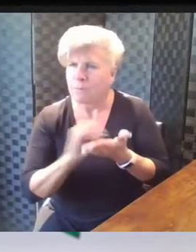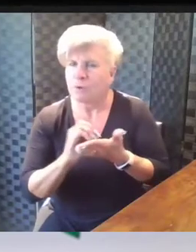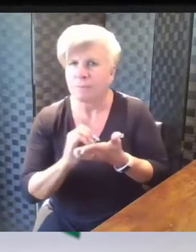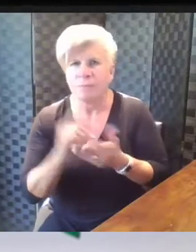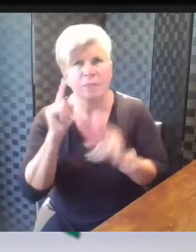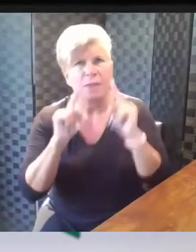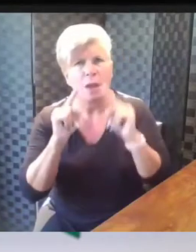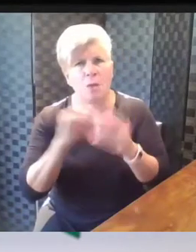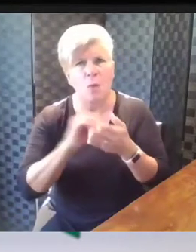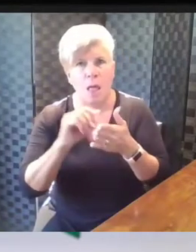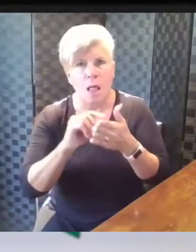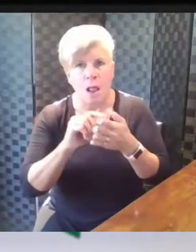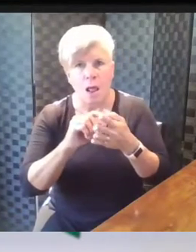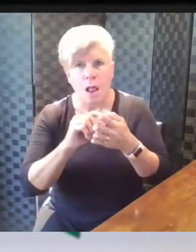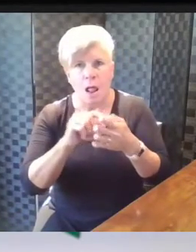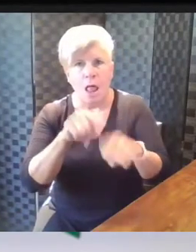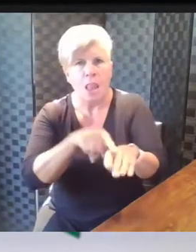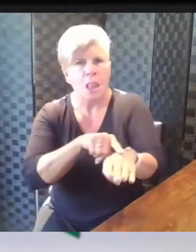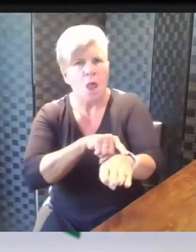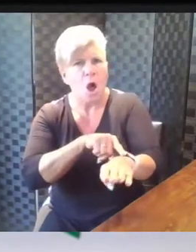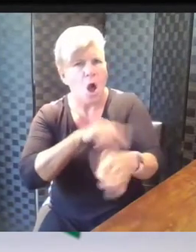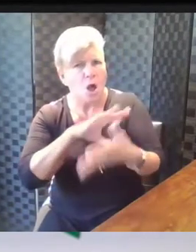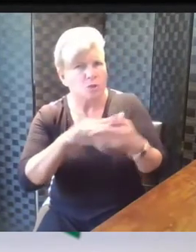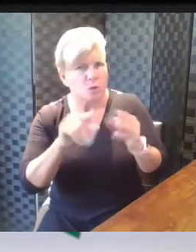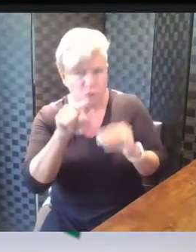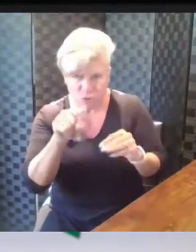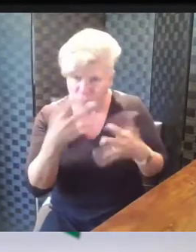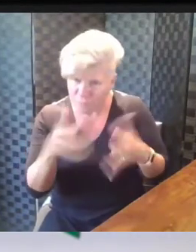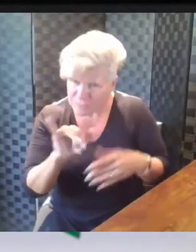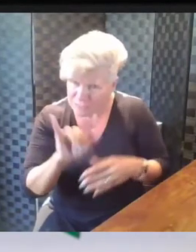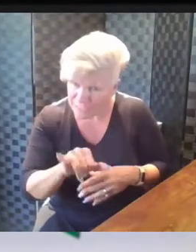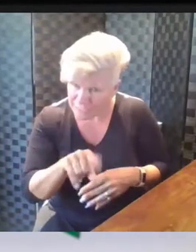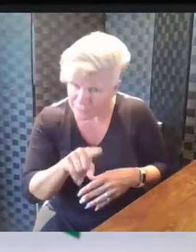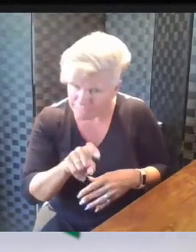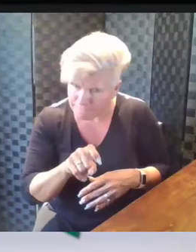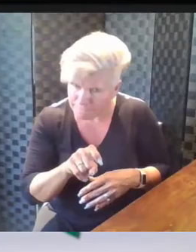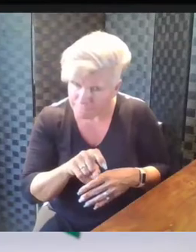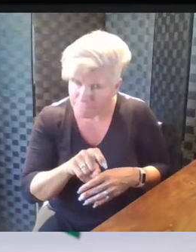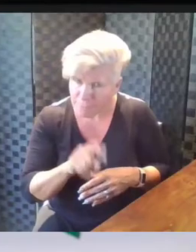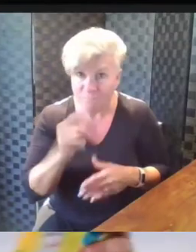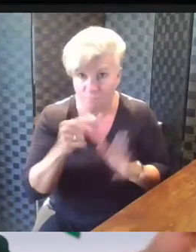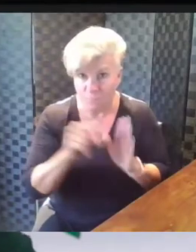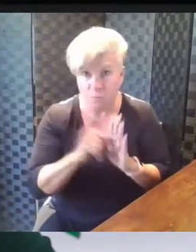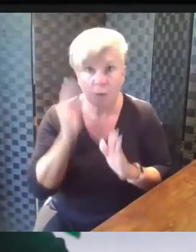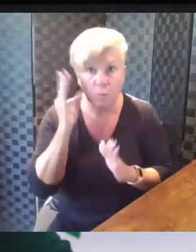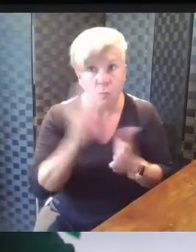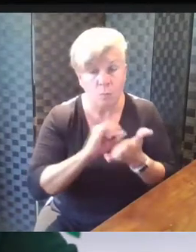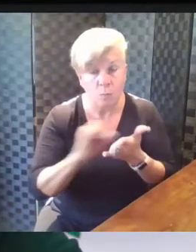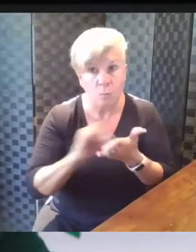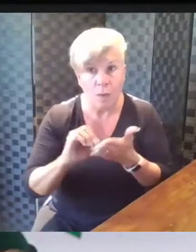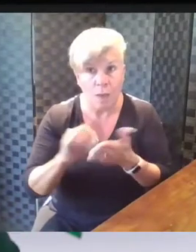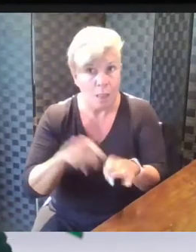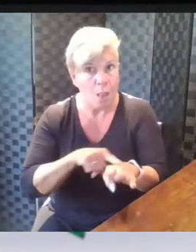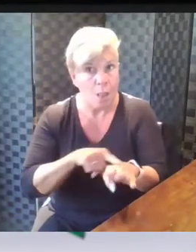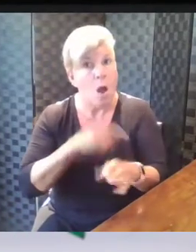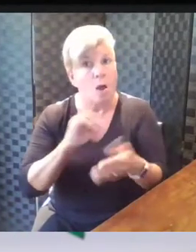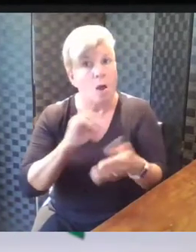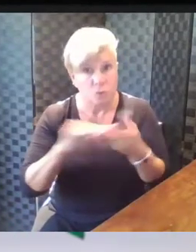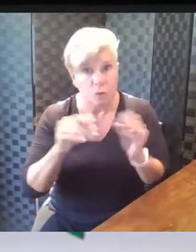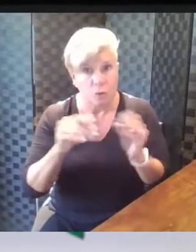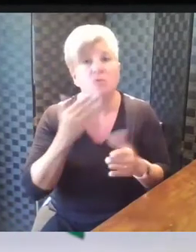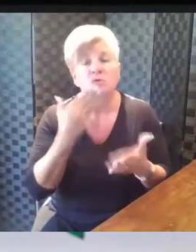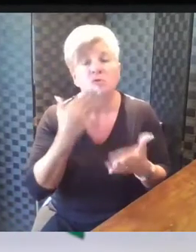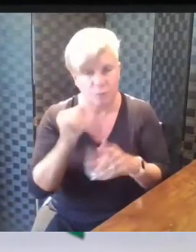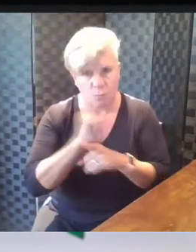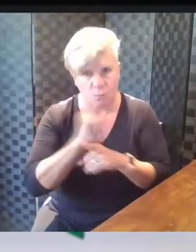writing a long story. Have you ever written a long story? In first grade, we're going to write pretty long stories, so this will be good